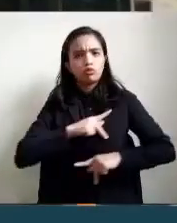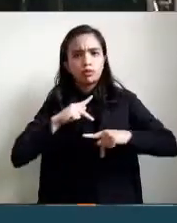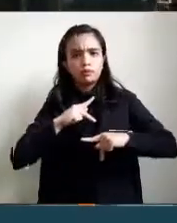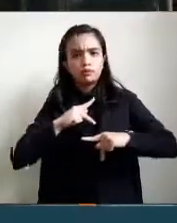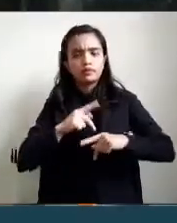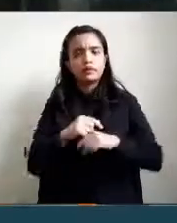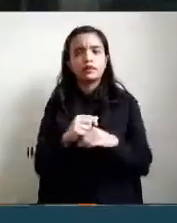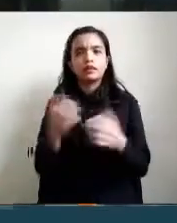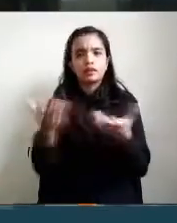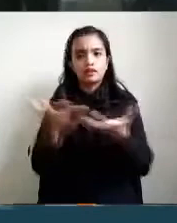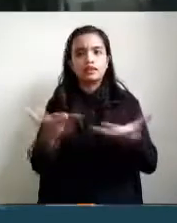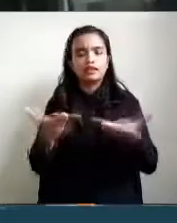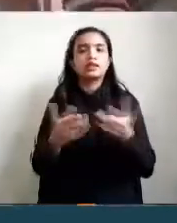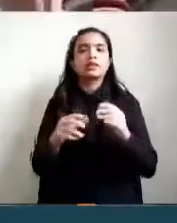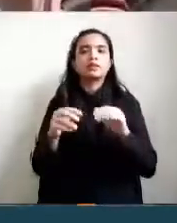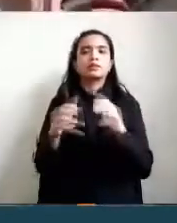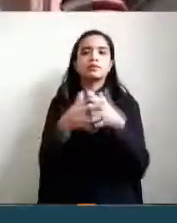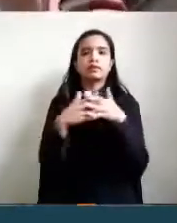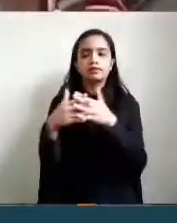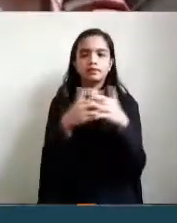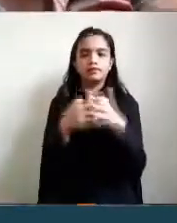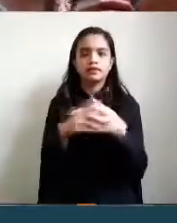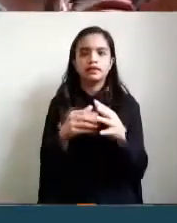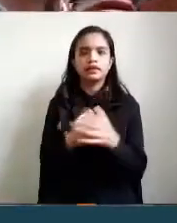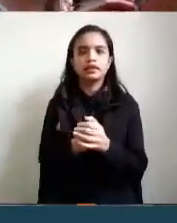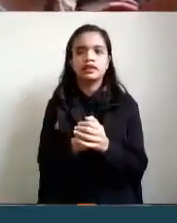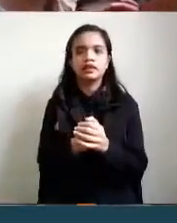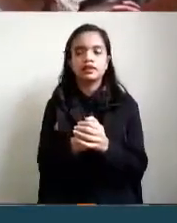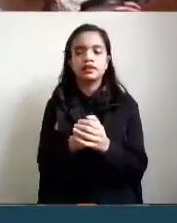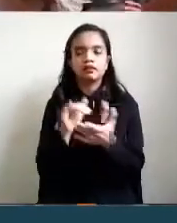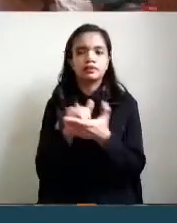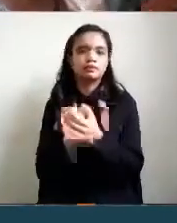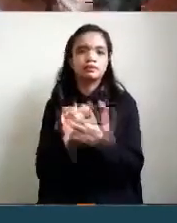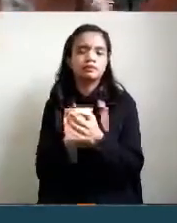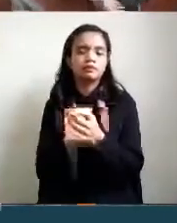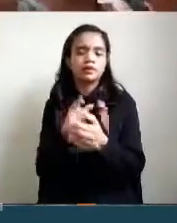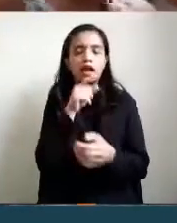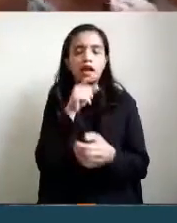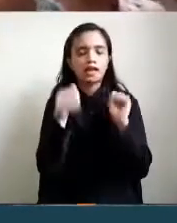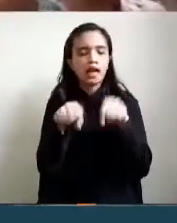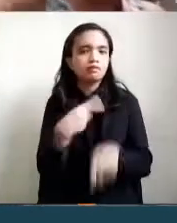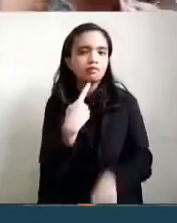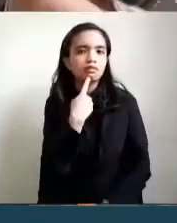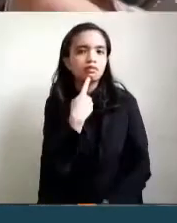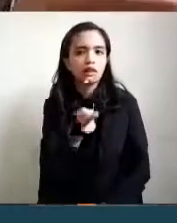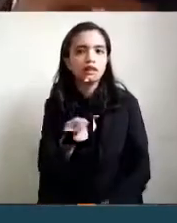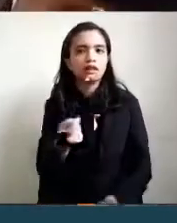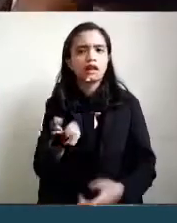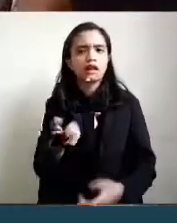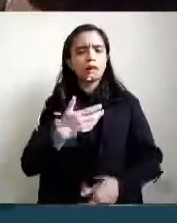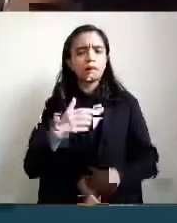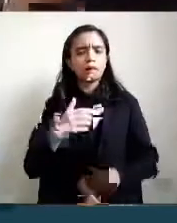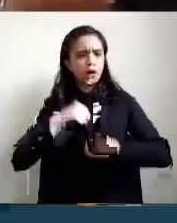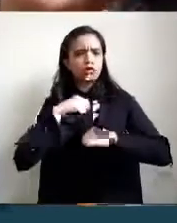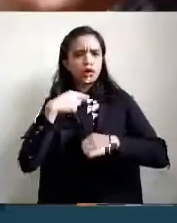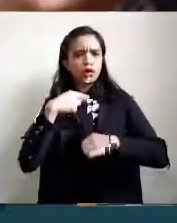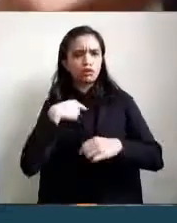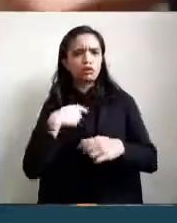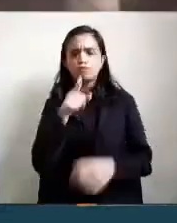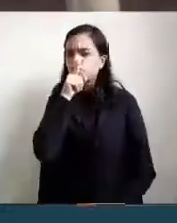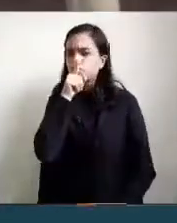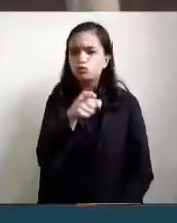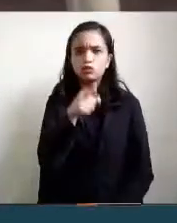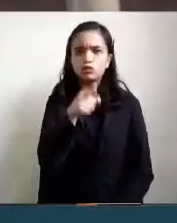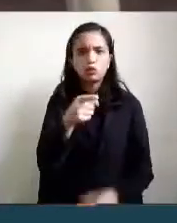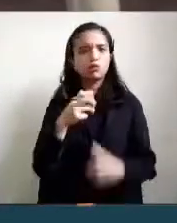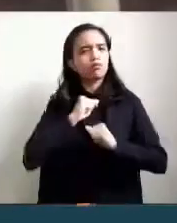here in the United States now. I can certainly say that with pride that they are really very much